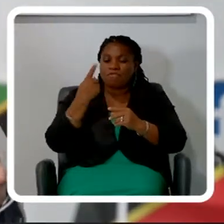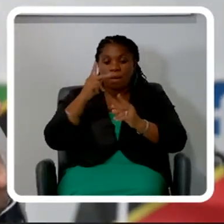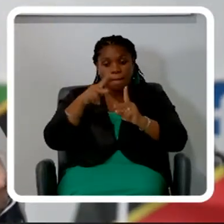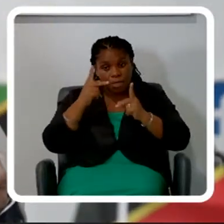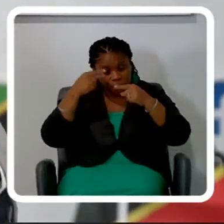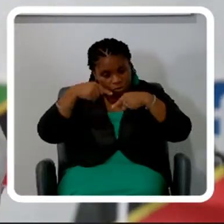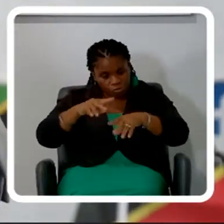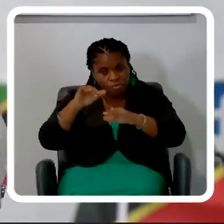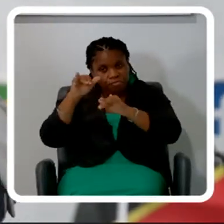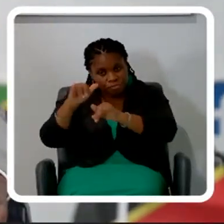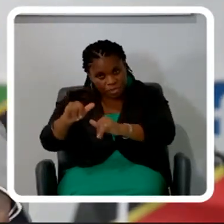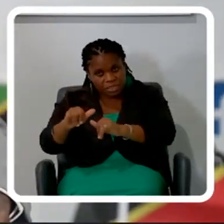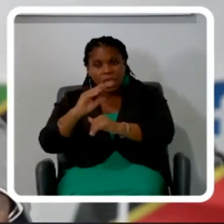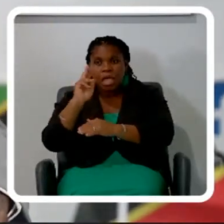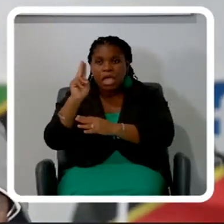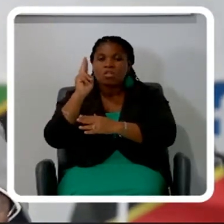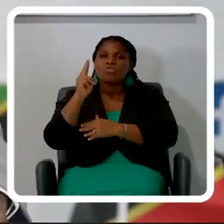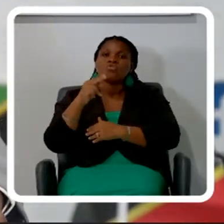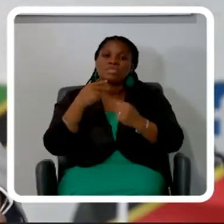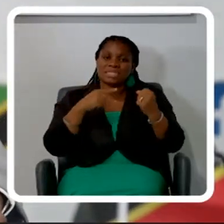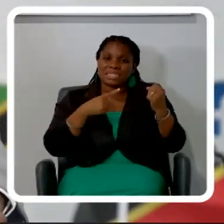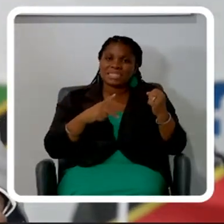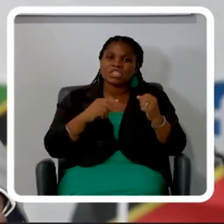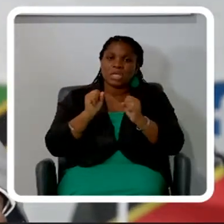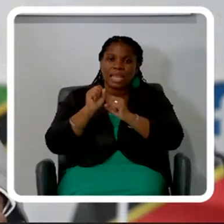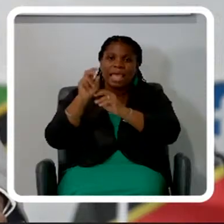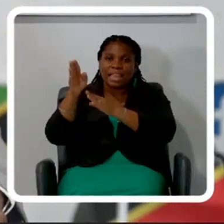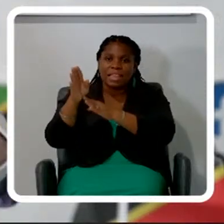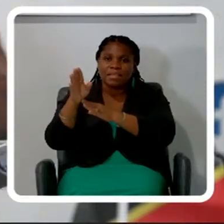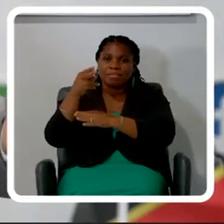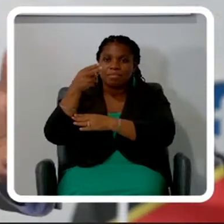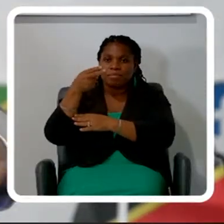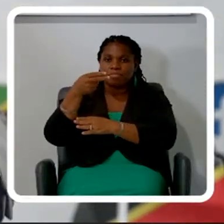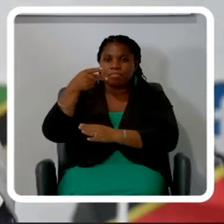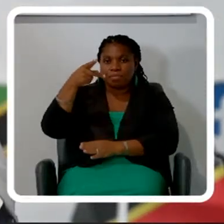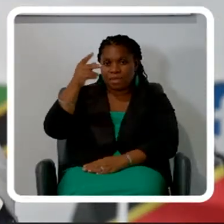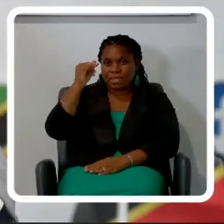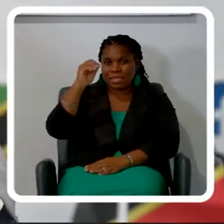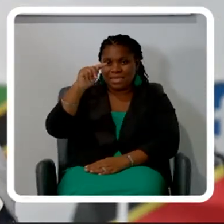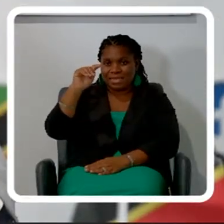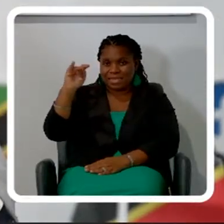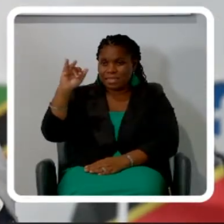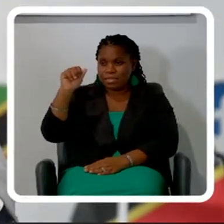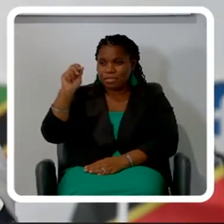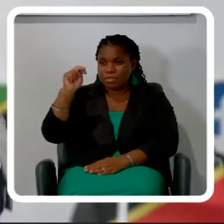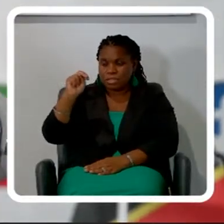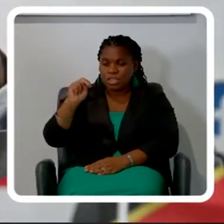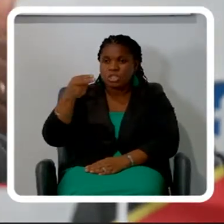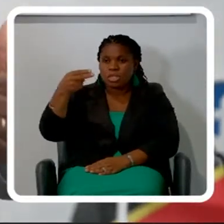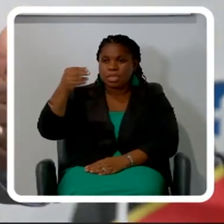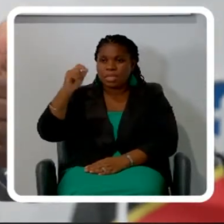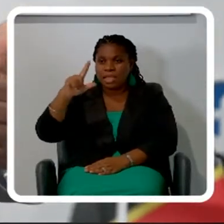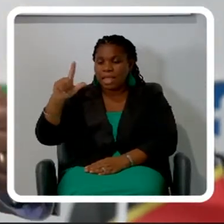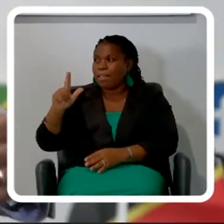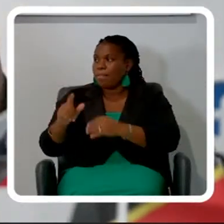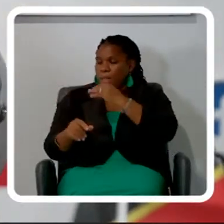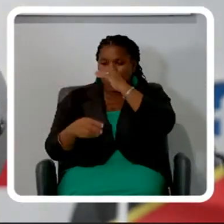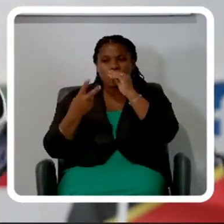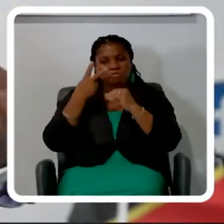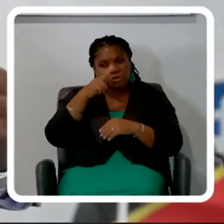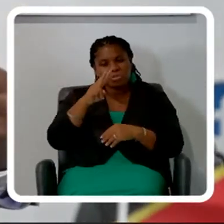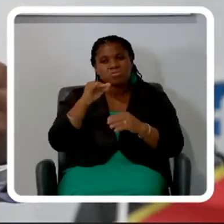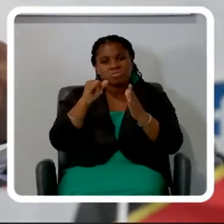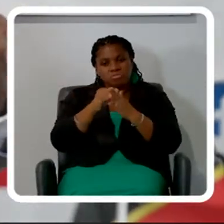Kittition Hill as patrons, or customers, so to speak. So in a sense, we have seen some movement there, and